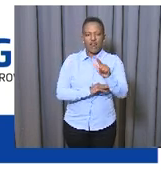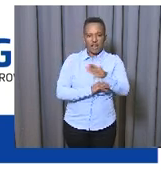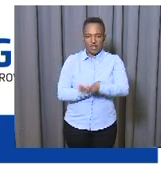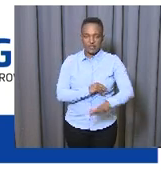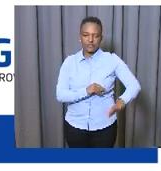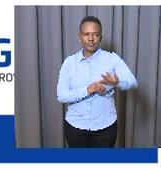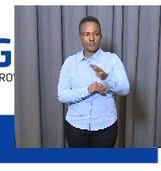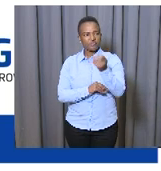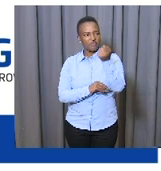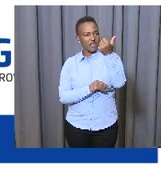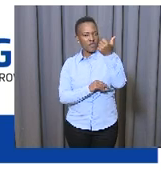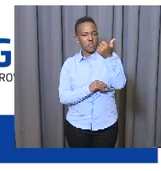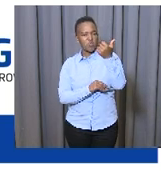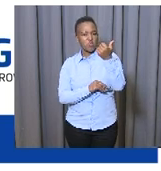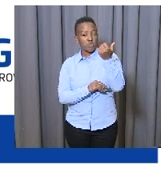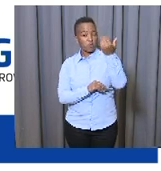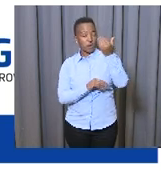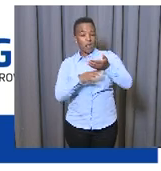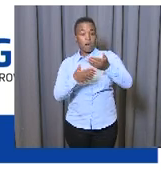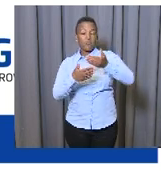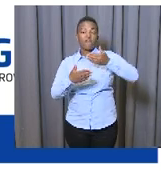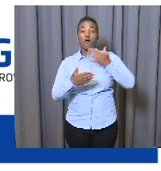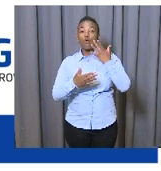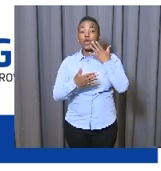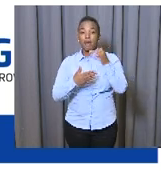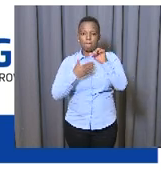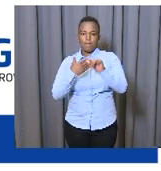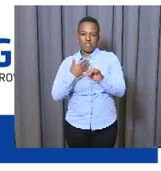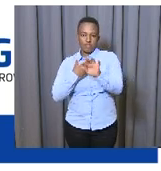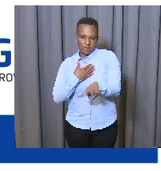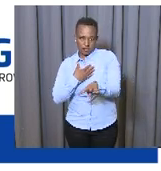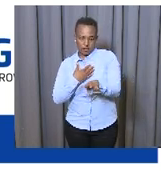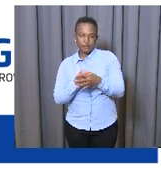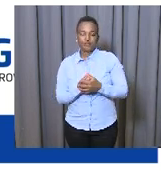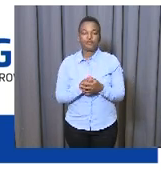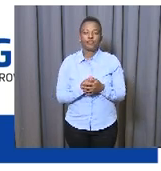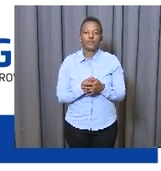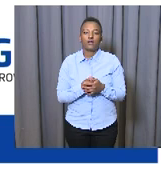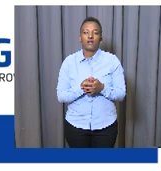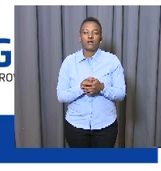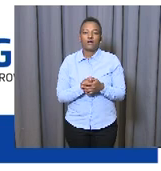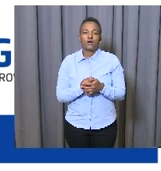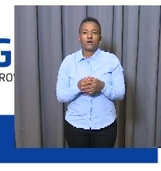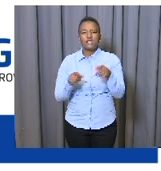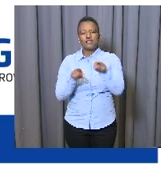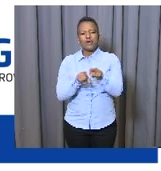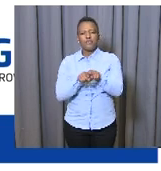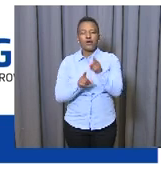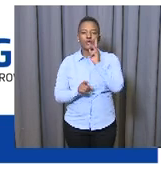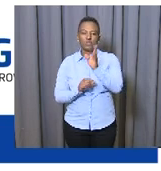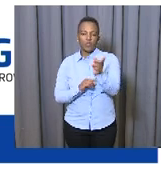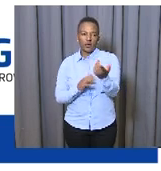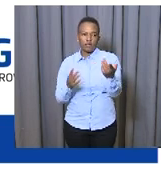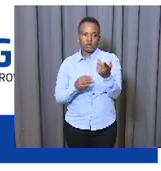in those early period, that is before April. And And then already you would see that there would also